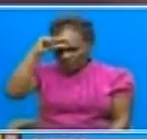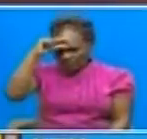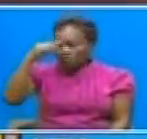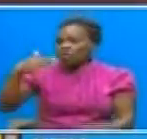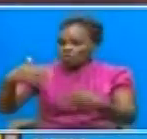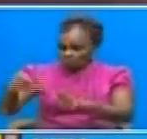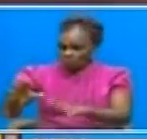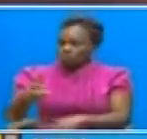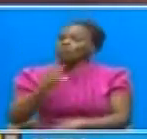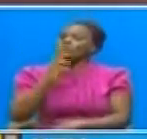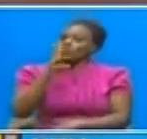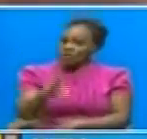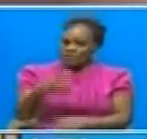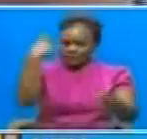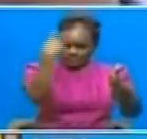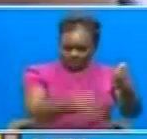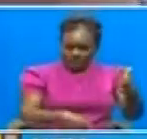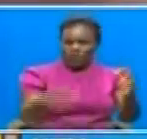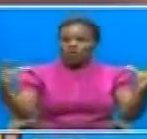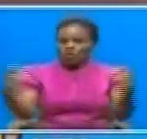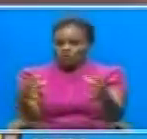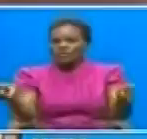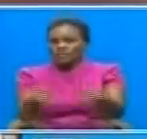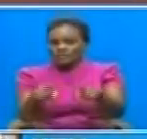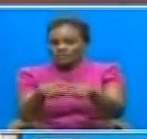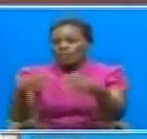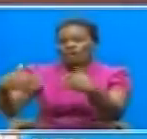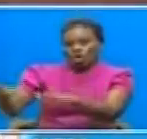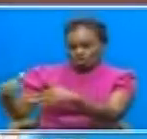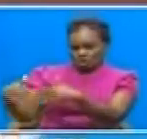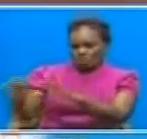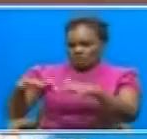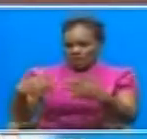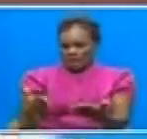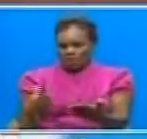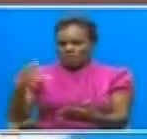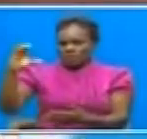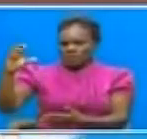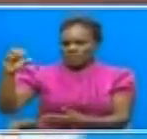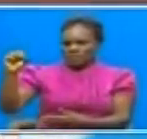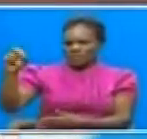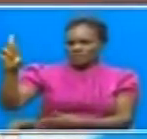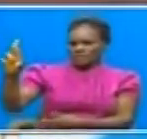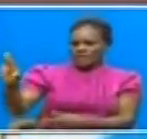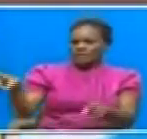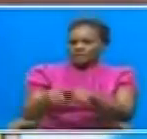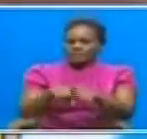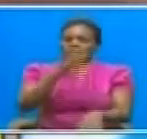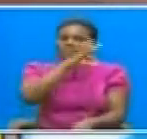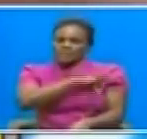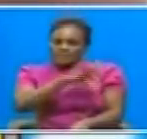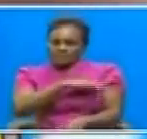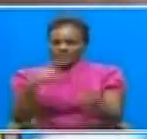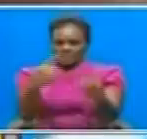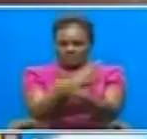lose in way of taxes and royalties. The community would have losses in way of CSR and the benefits that come along with it. As you